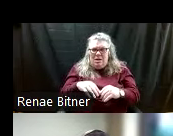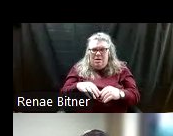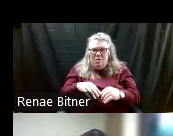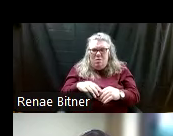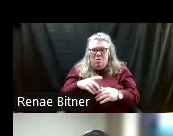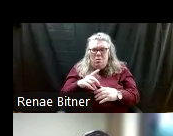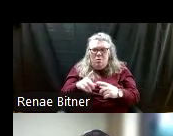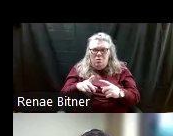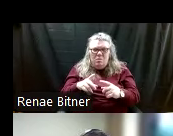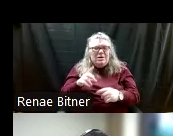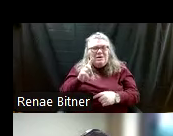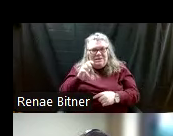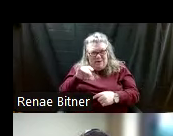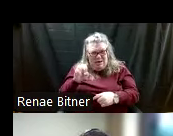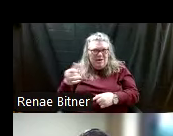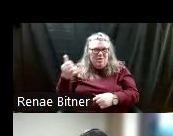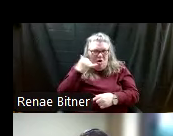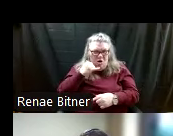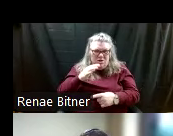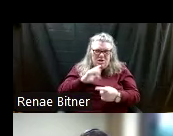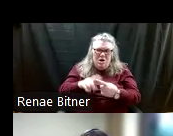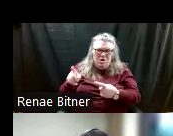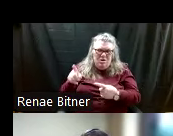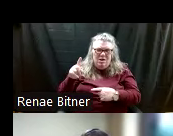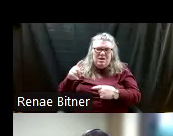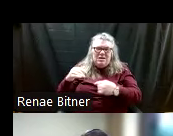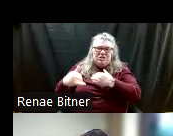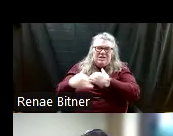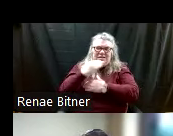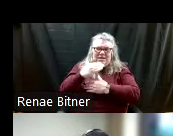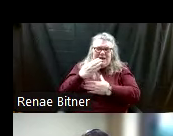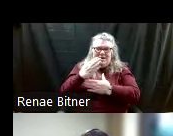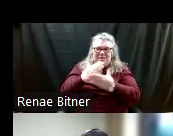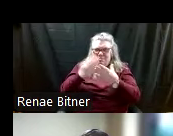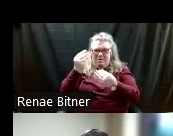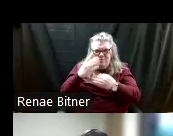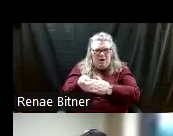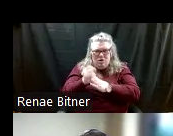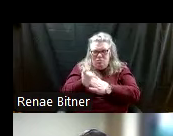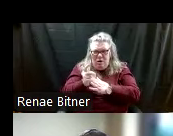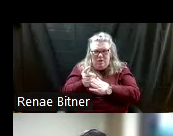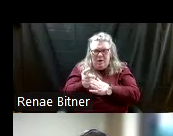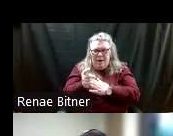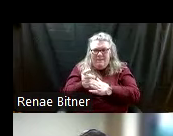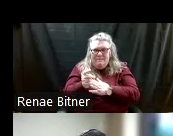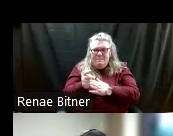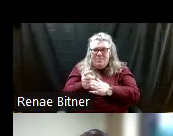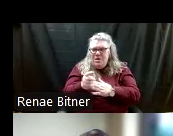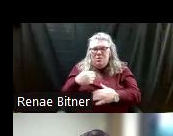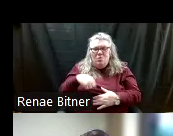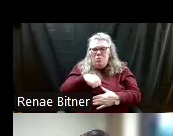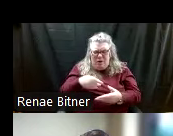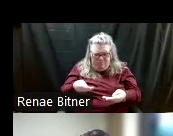But so Denise called, I talked to her a bunch. She actually sent us out a little packet right away. And we didn't